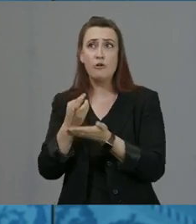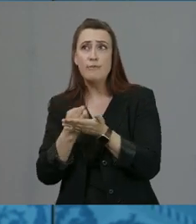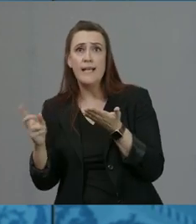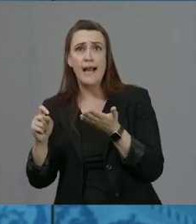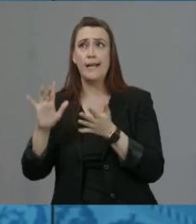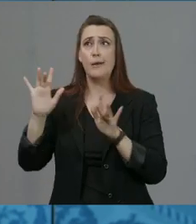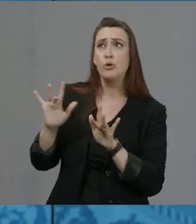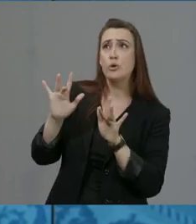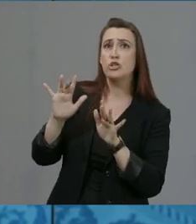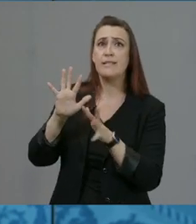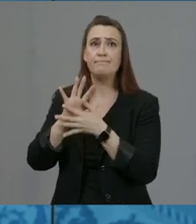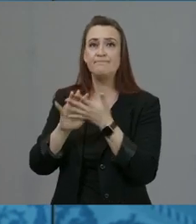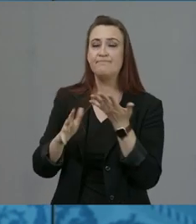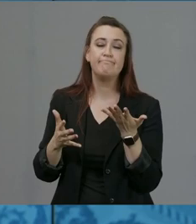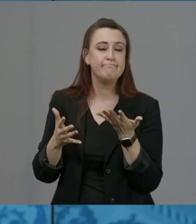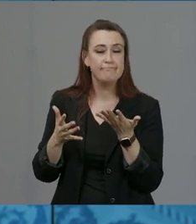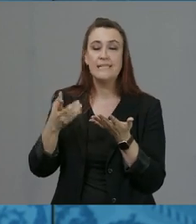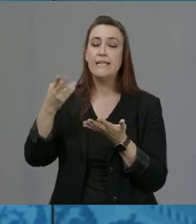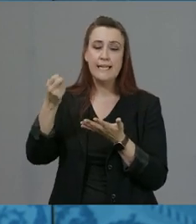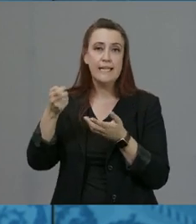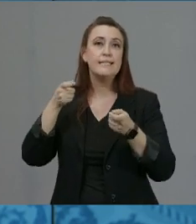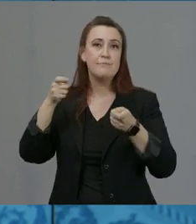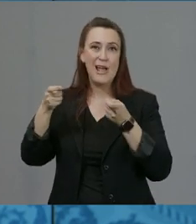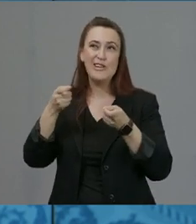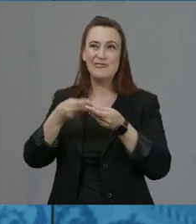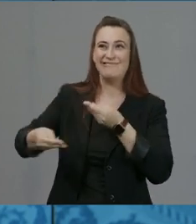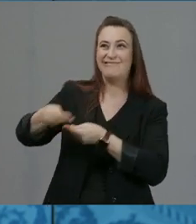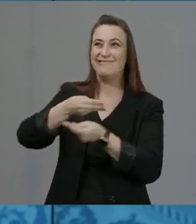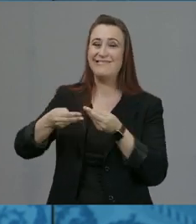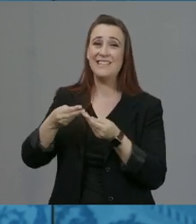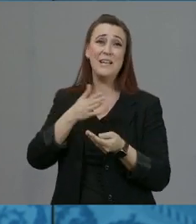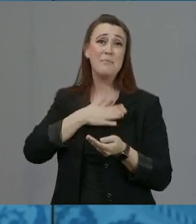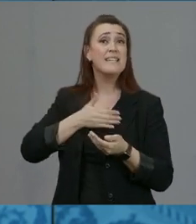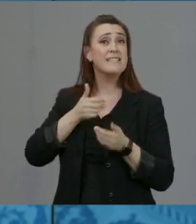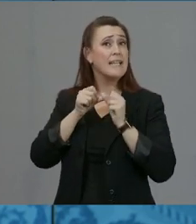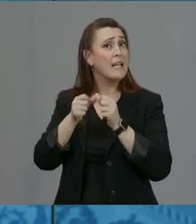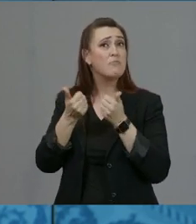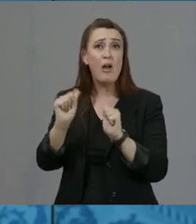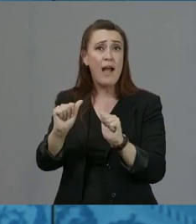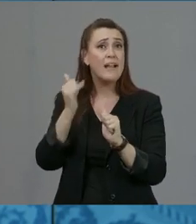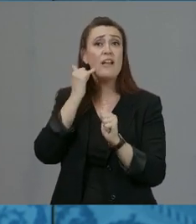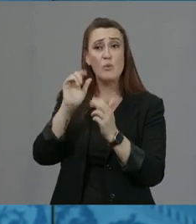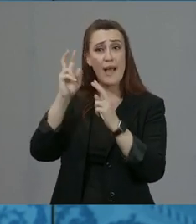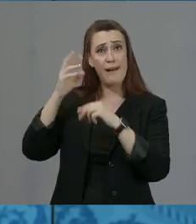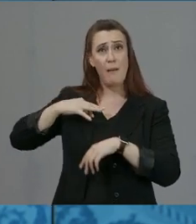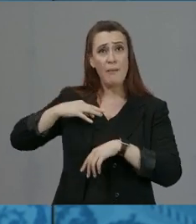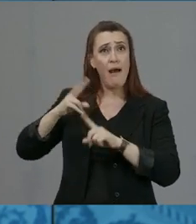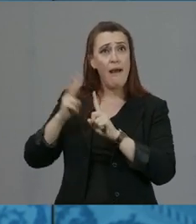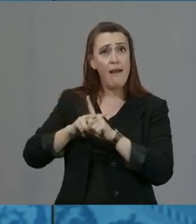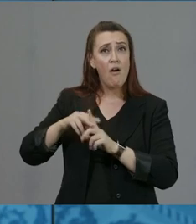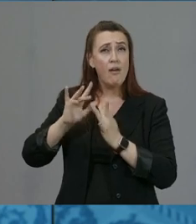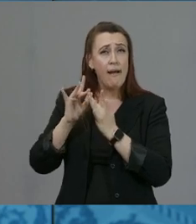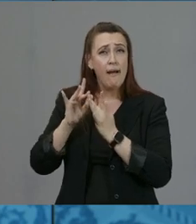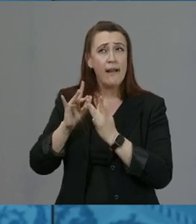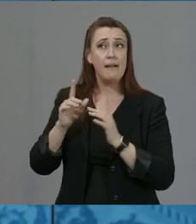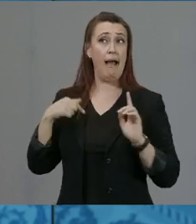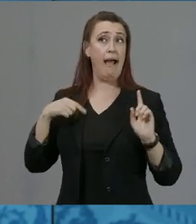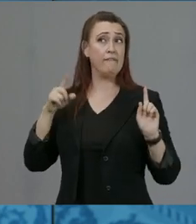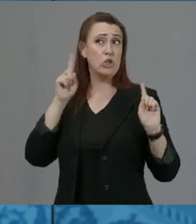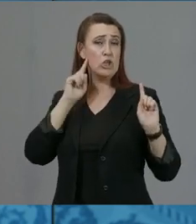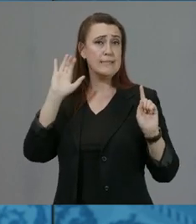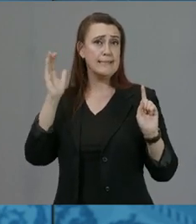is ramping up. Please keep trying. If you can go online and do this, I've heard that that's more seamless